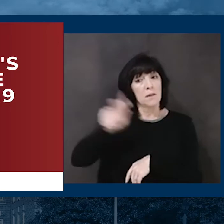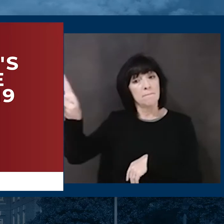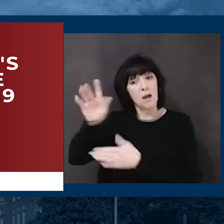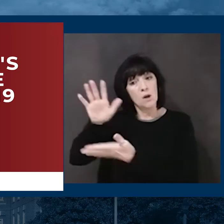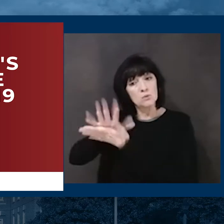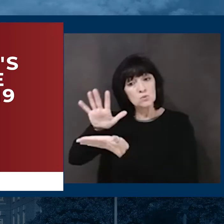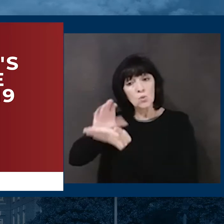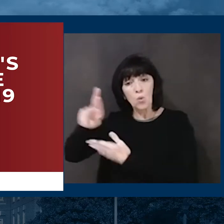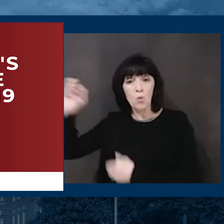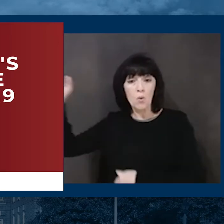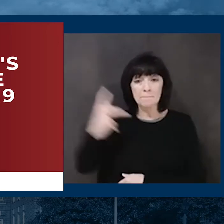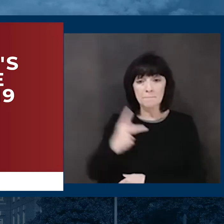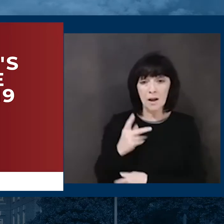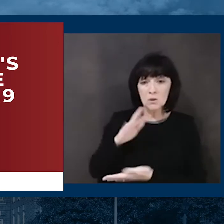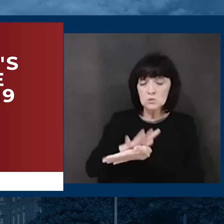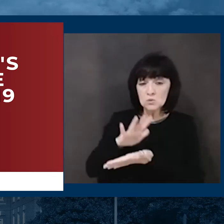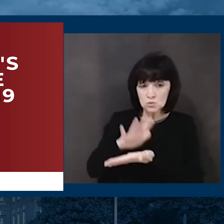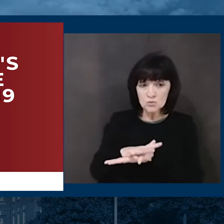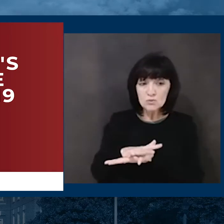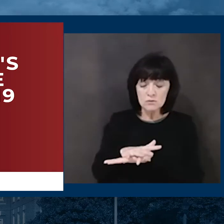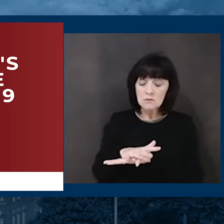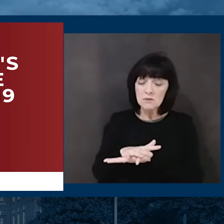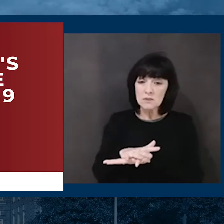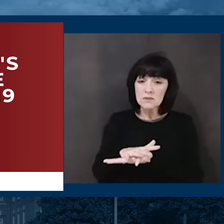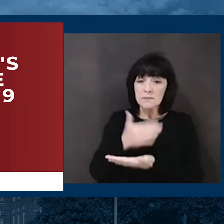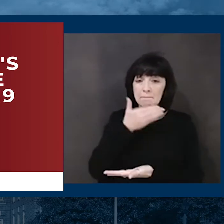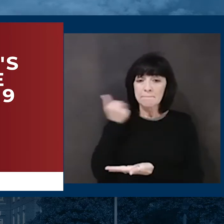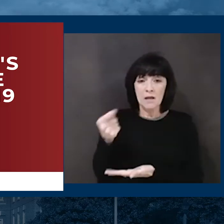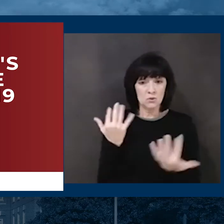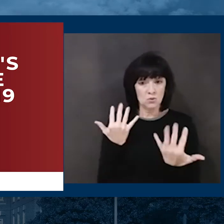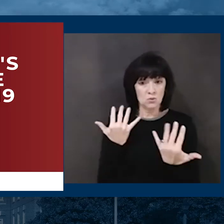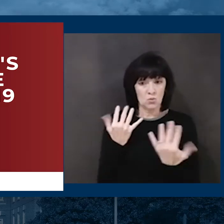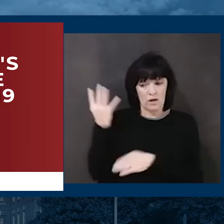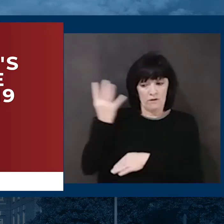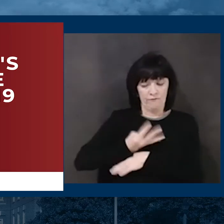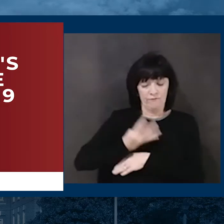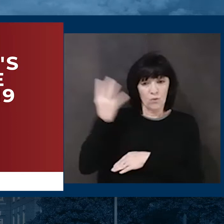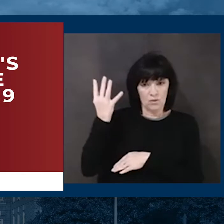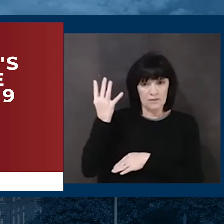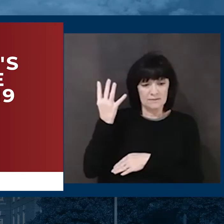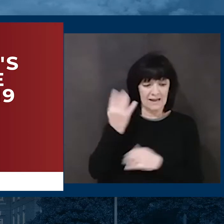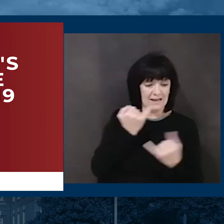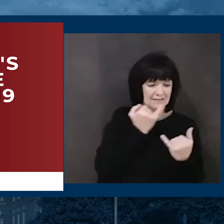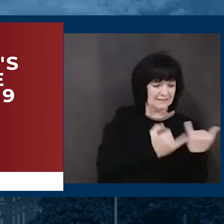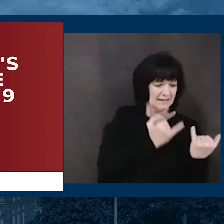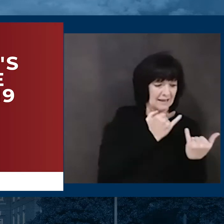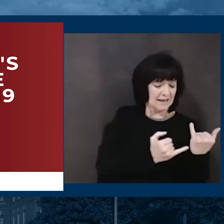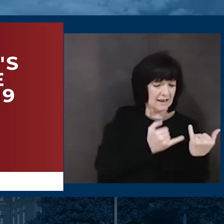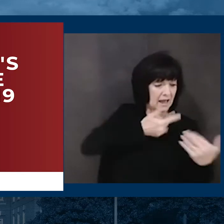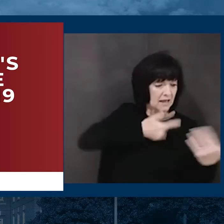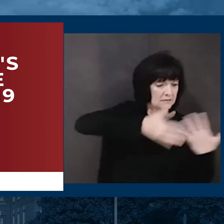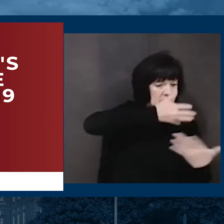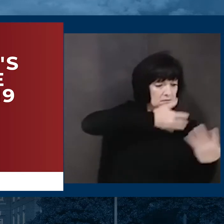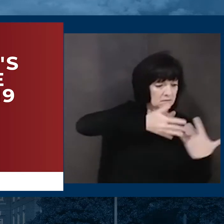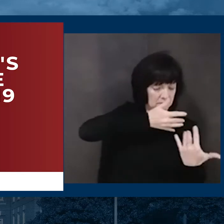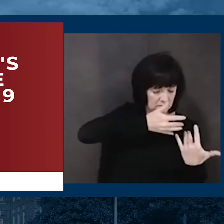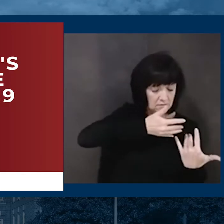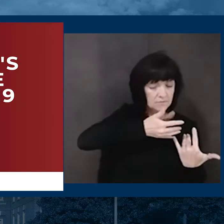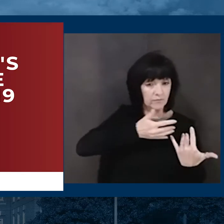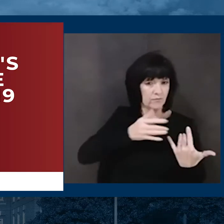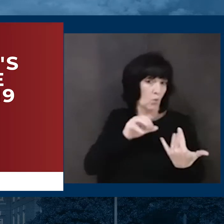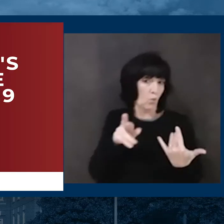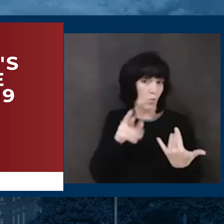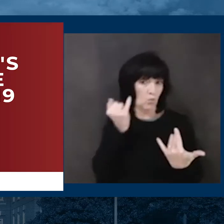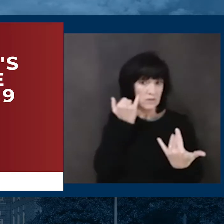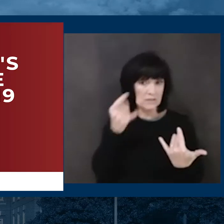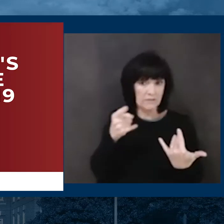Pescatore said, you should wait 4 days after your exposure or immediately if you develop symptoms